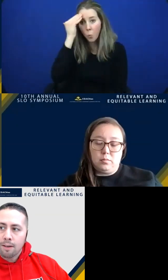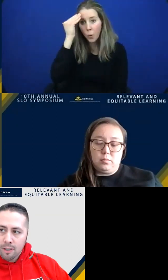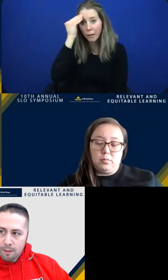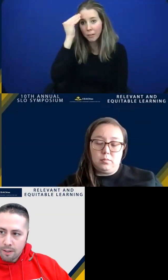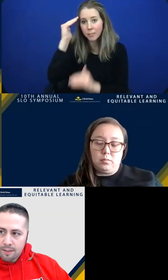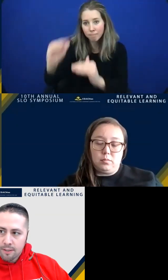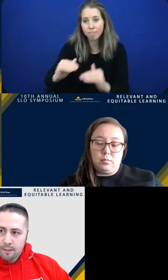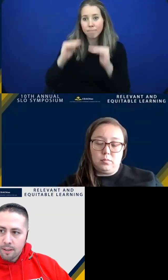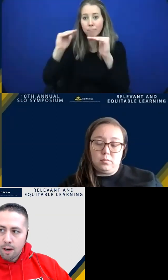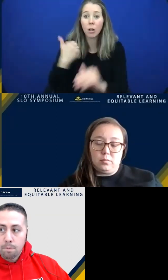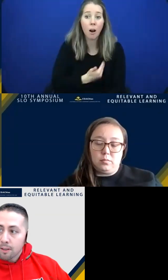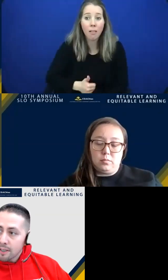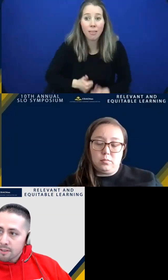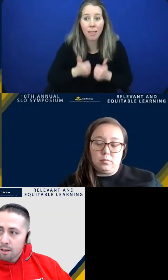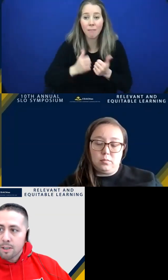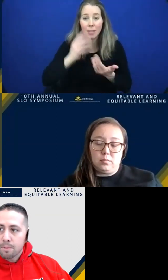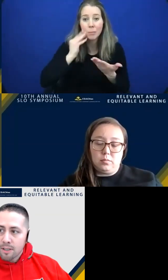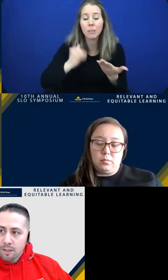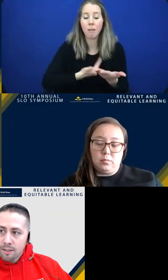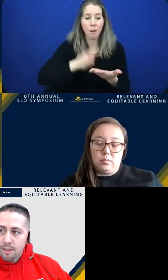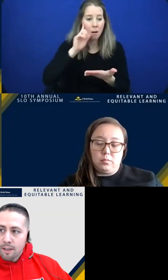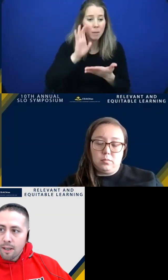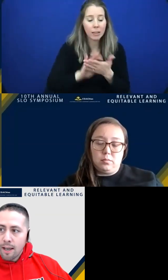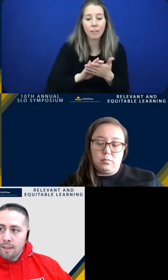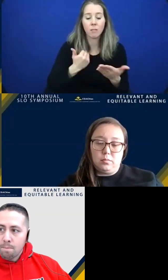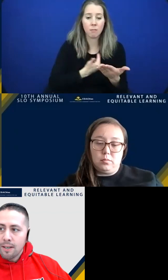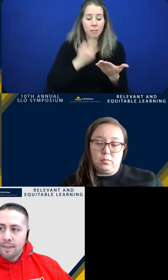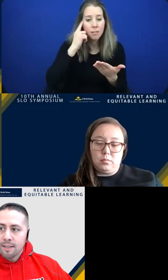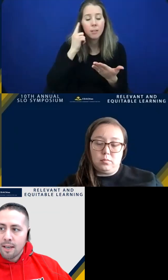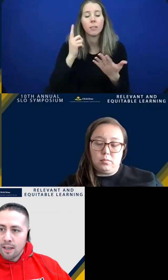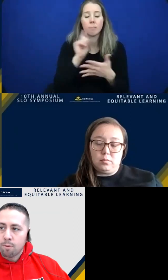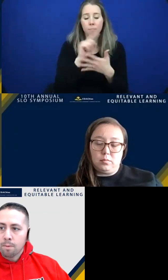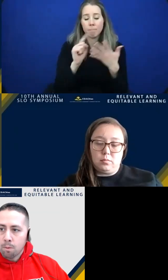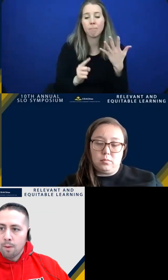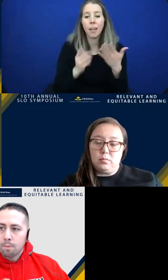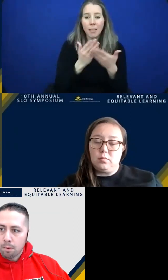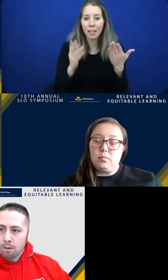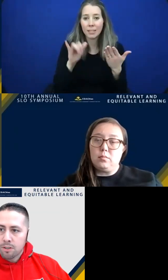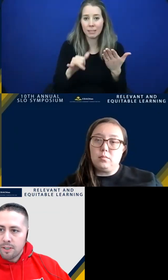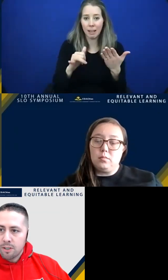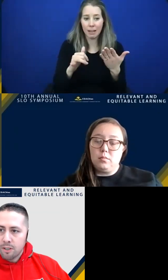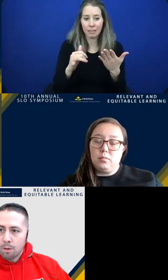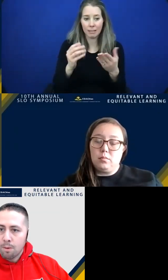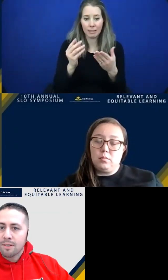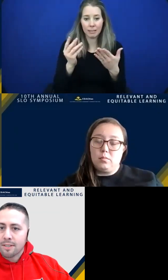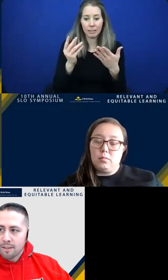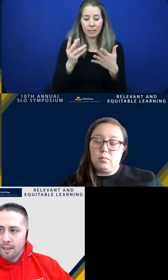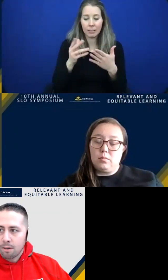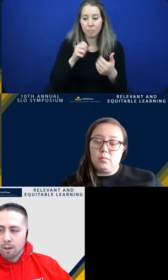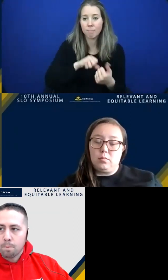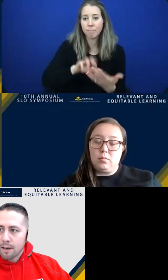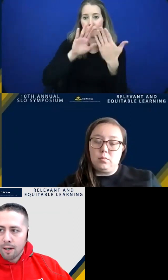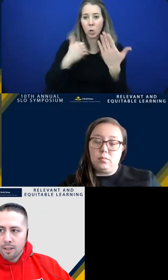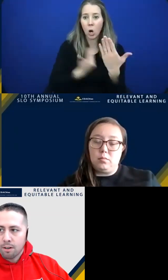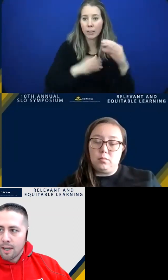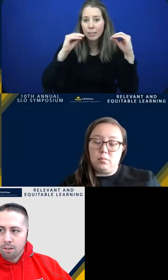own life experiences, our beliefs, our dispositions, and the many things that inform the way we approach teaching, the way we facilitate